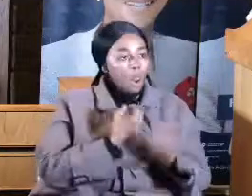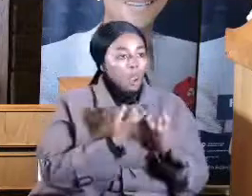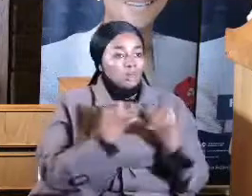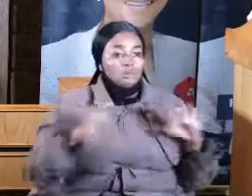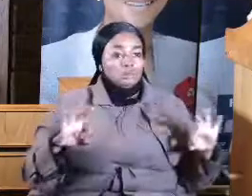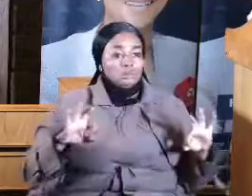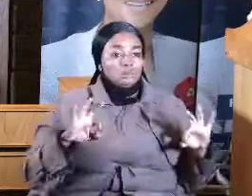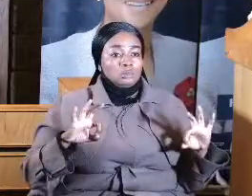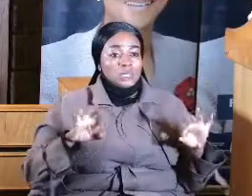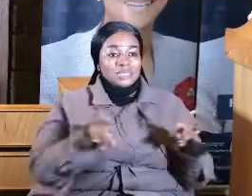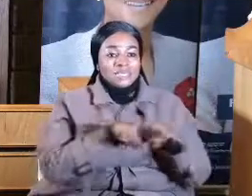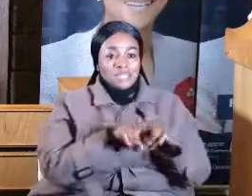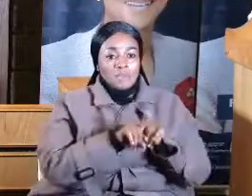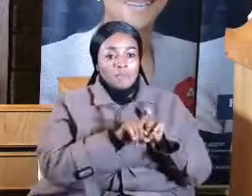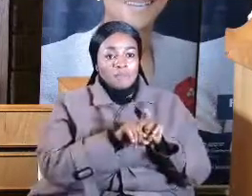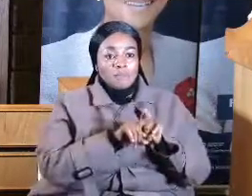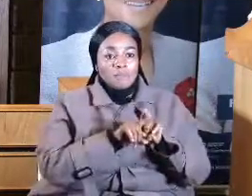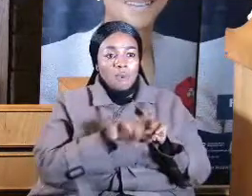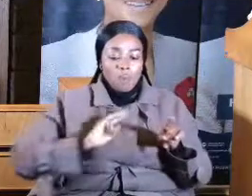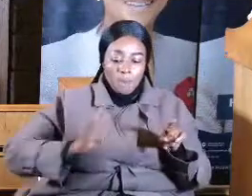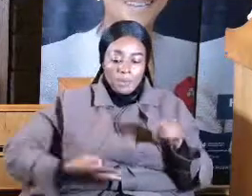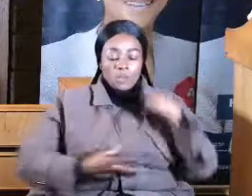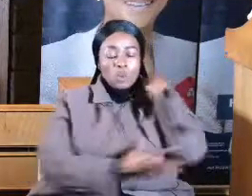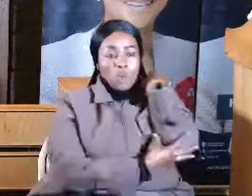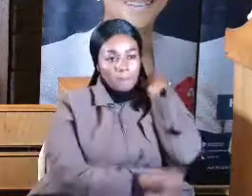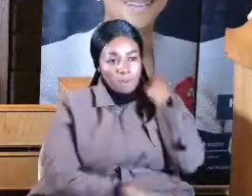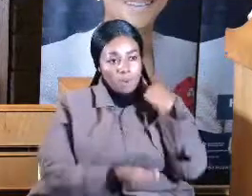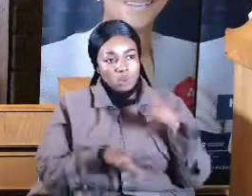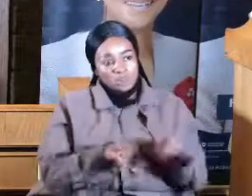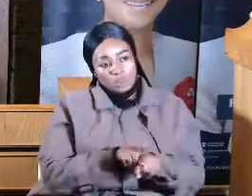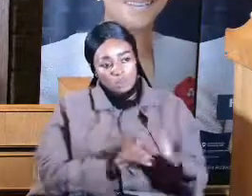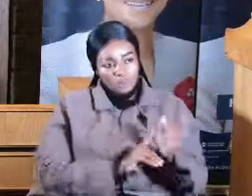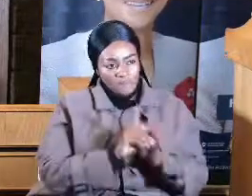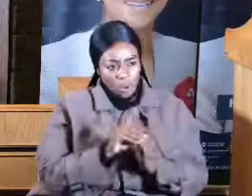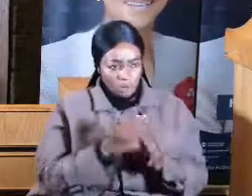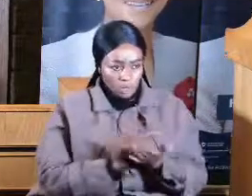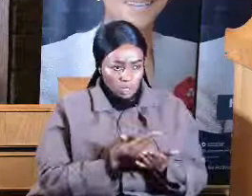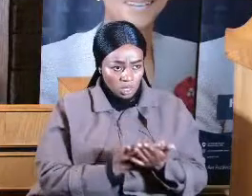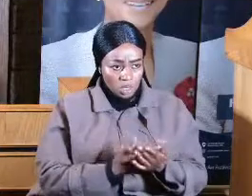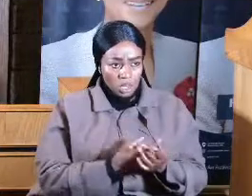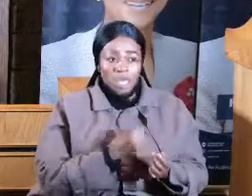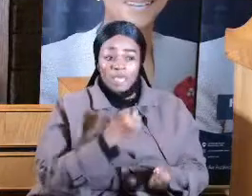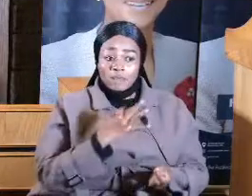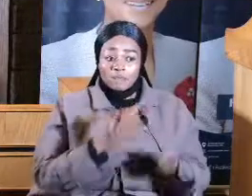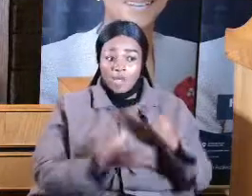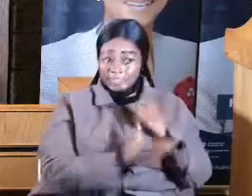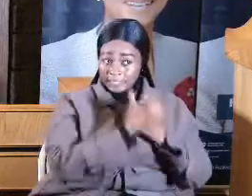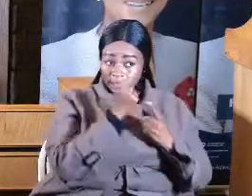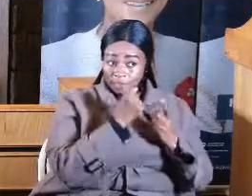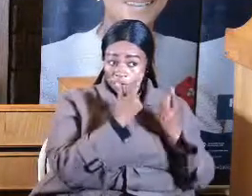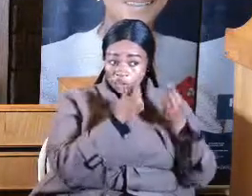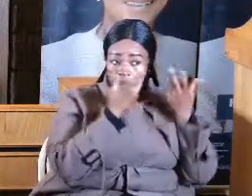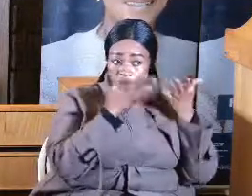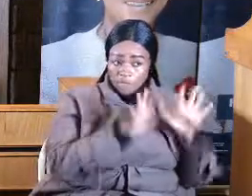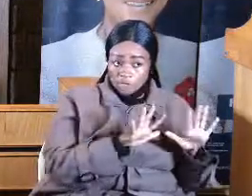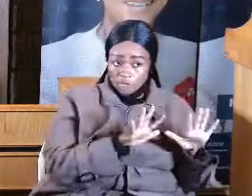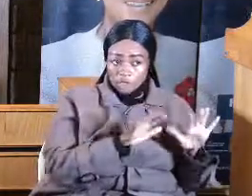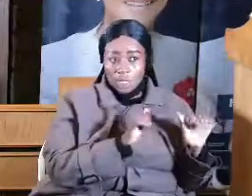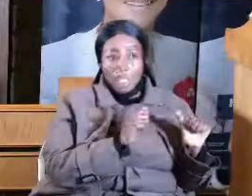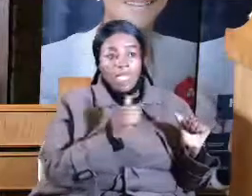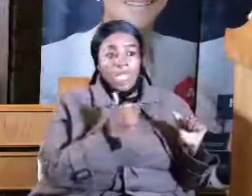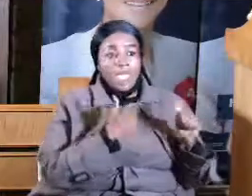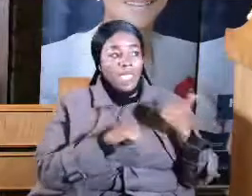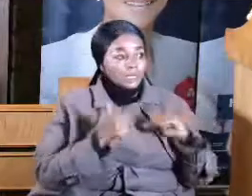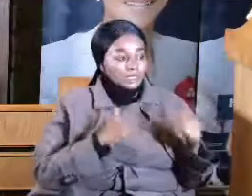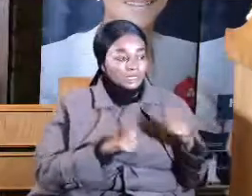the shackles of poverty and underdevelopment. If we do so, our actions will